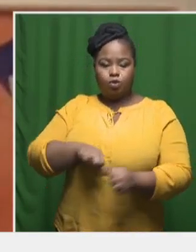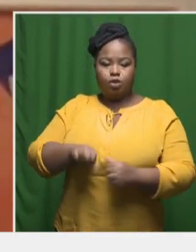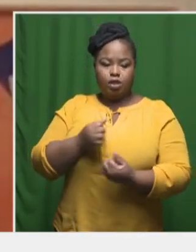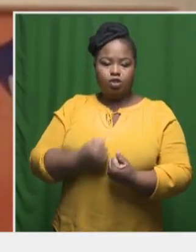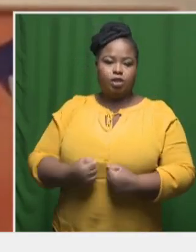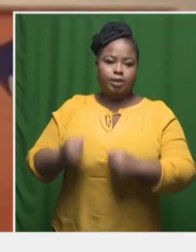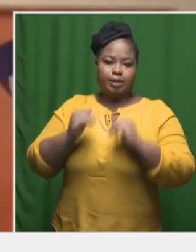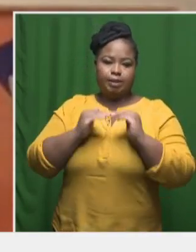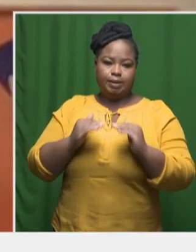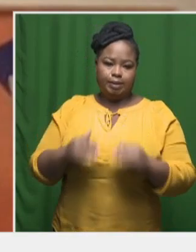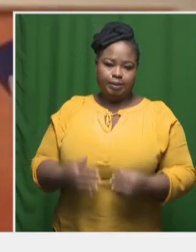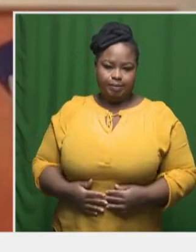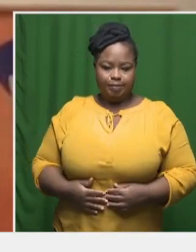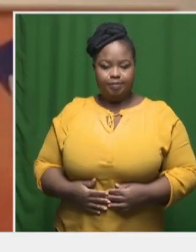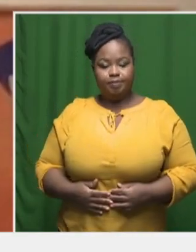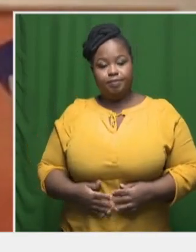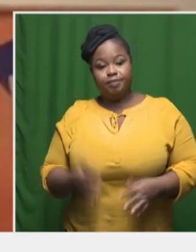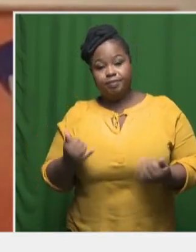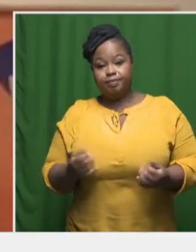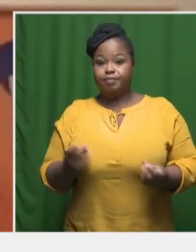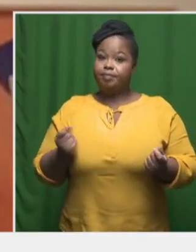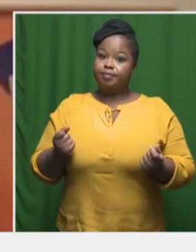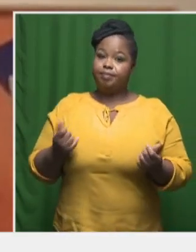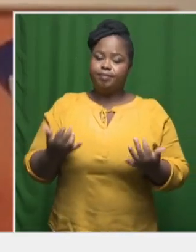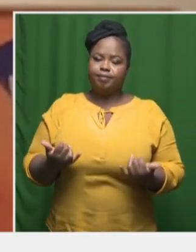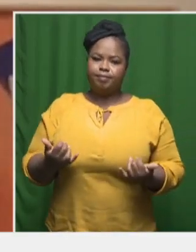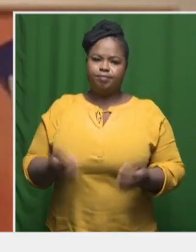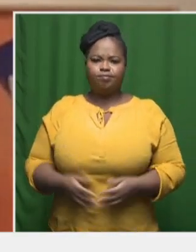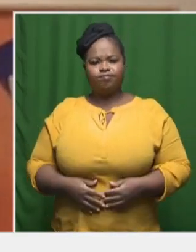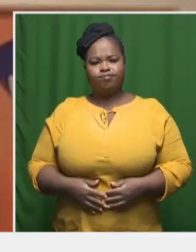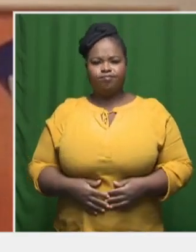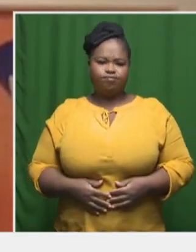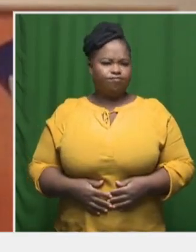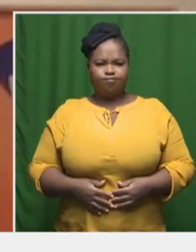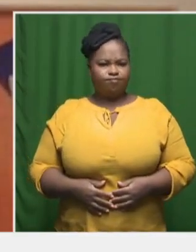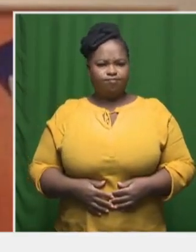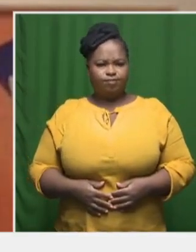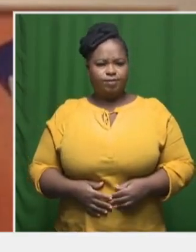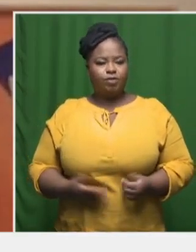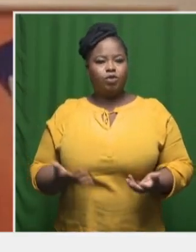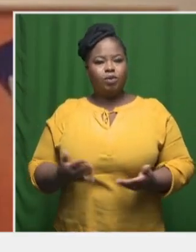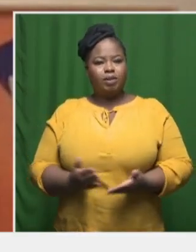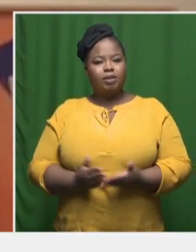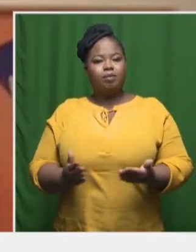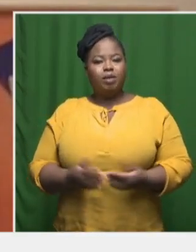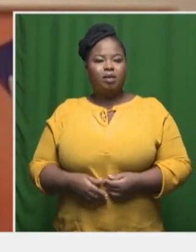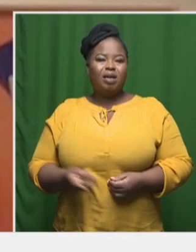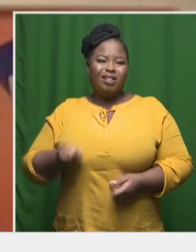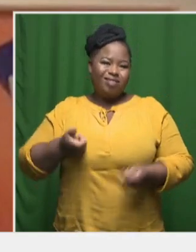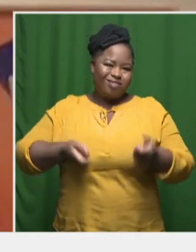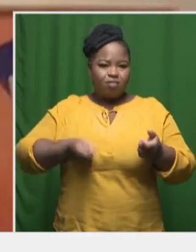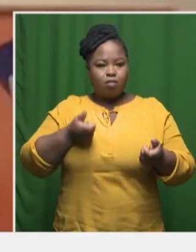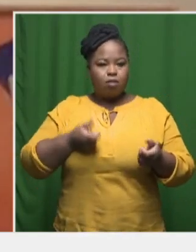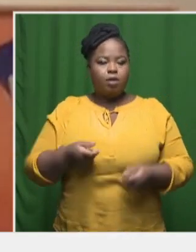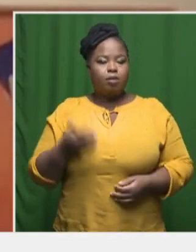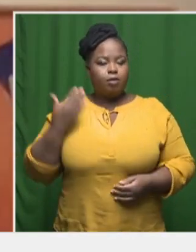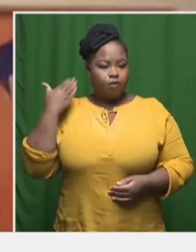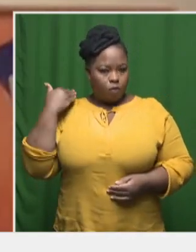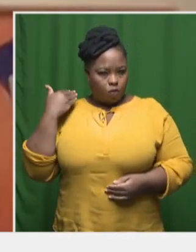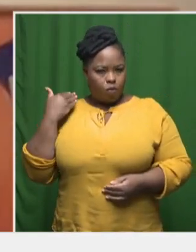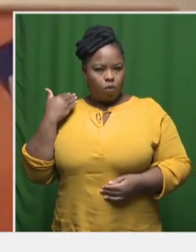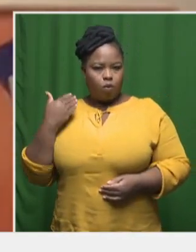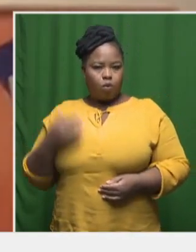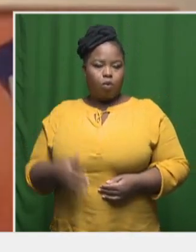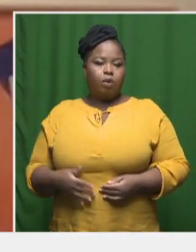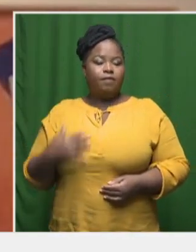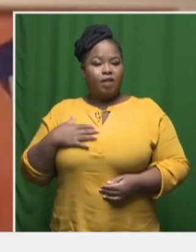justice. So design is suddenly, not suddenly, less frivolous than I think it always used to feel a little. It's